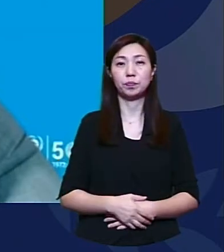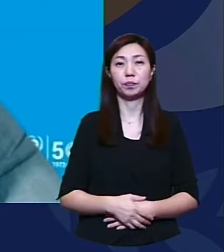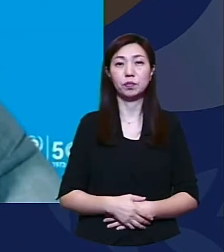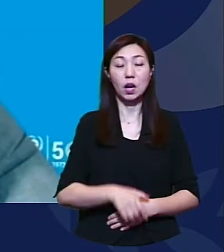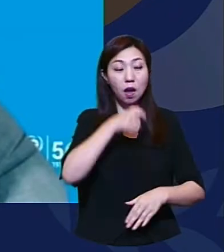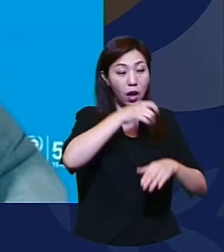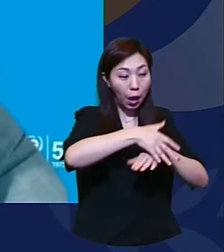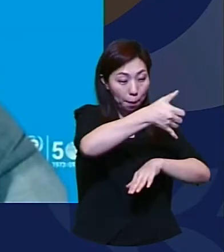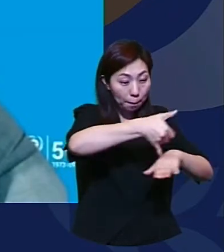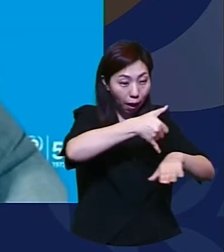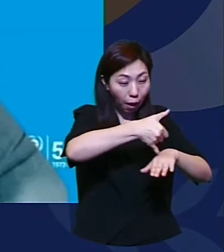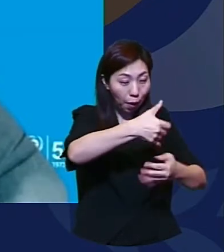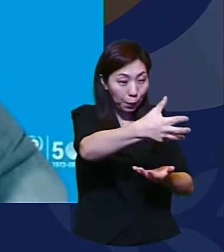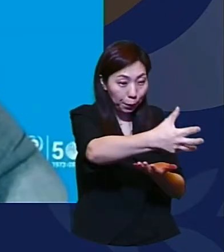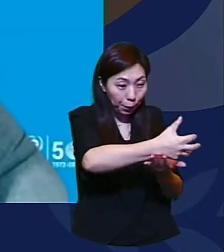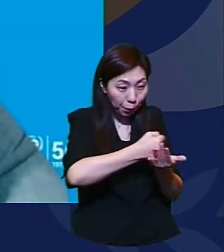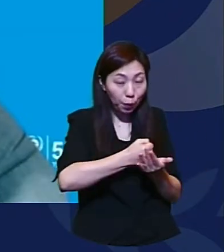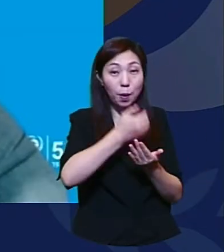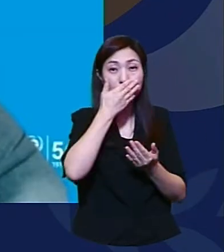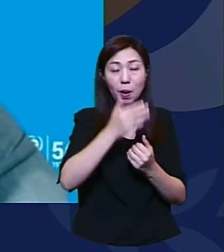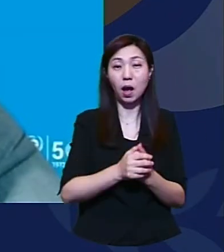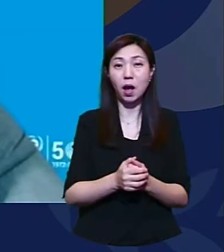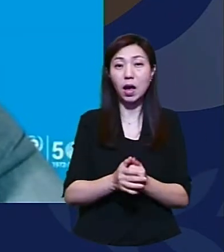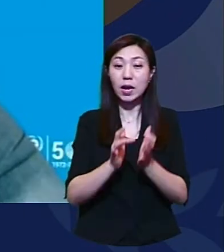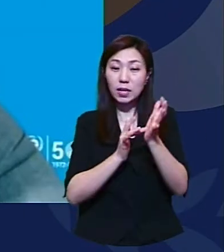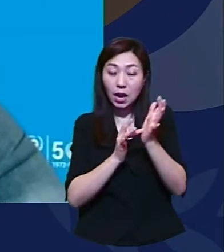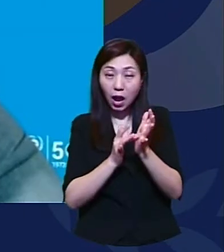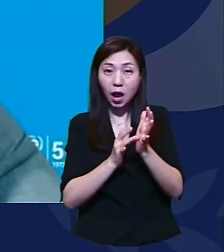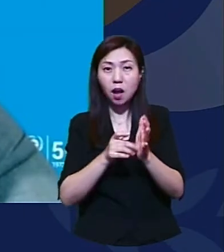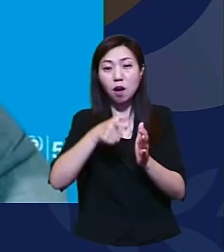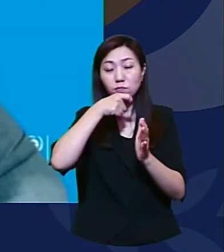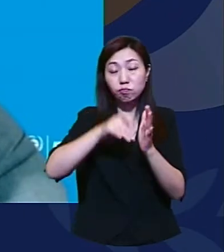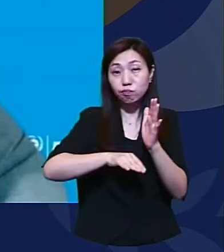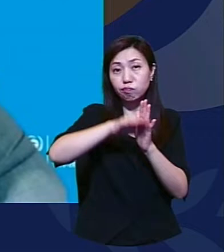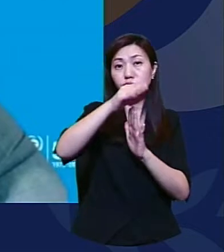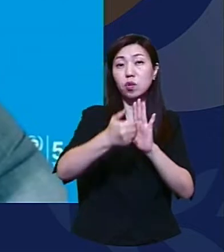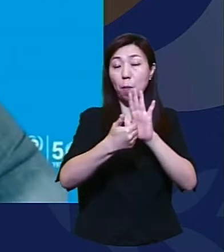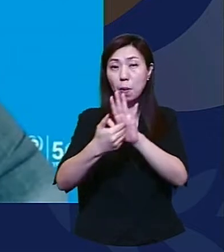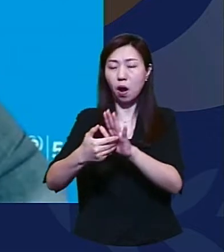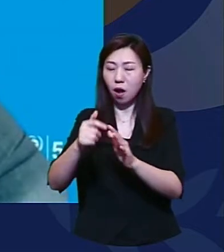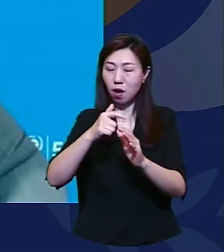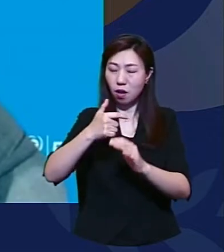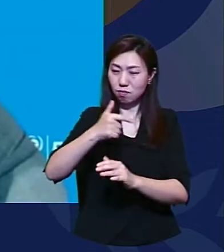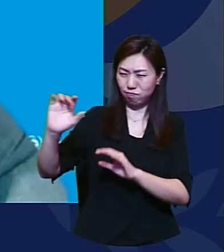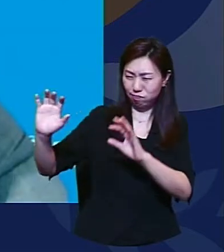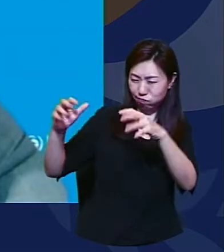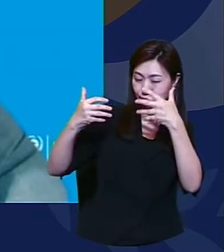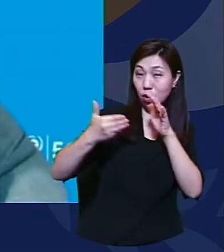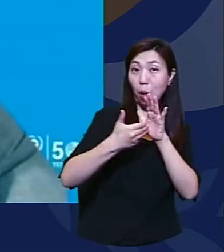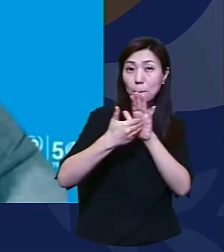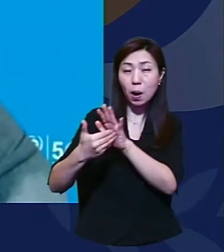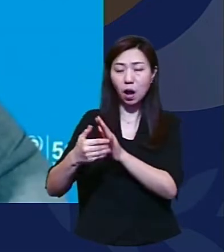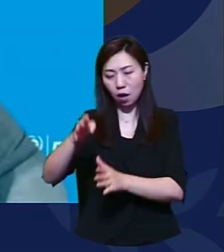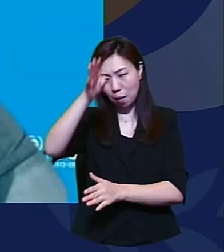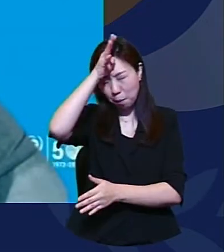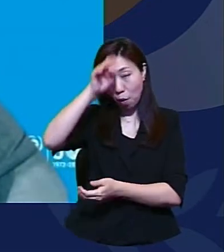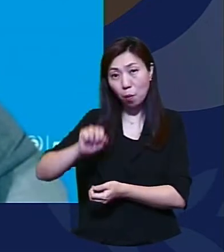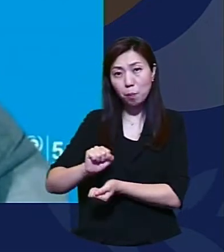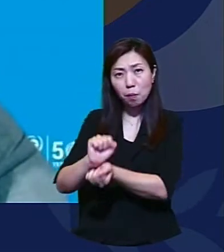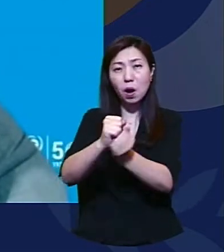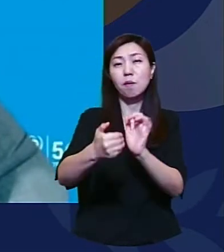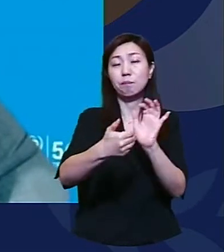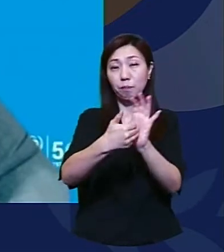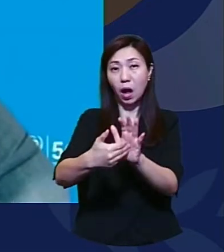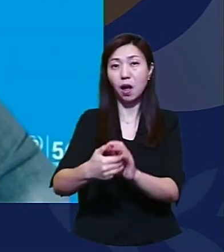water filtration, medicine, flood and storm protection, disease prevention, just to name a